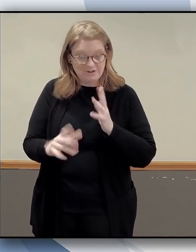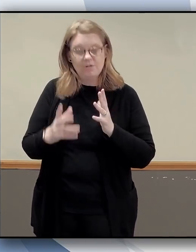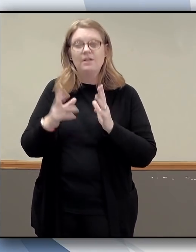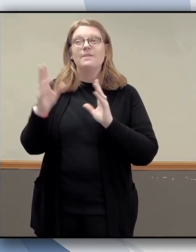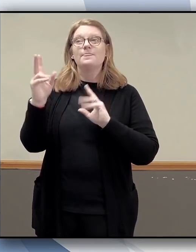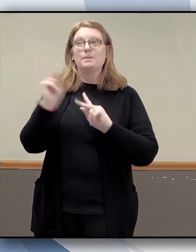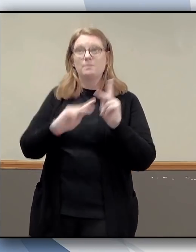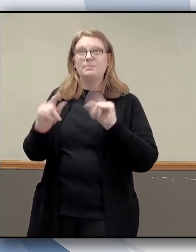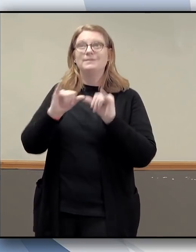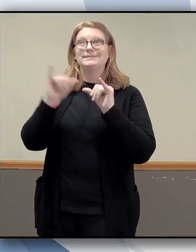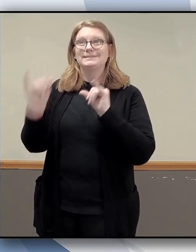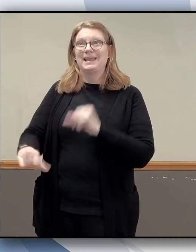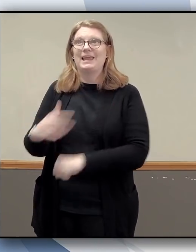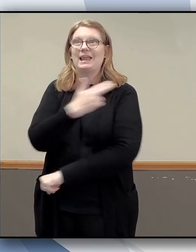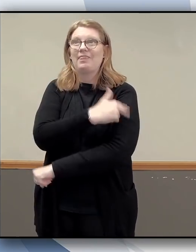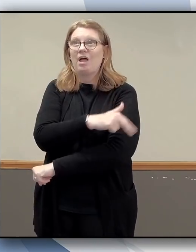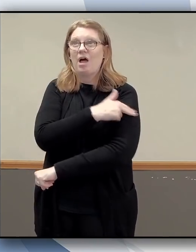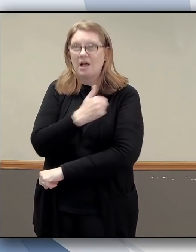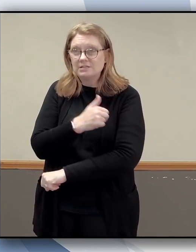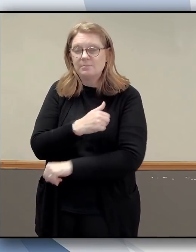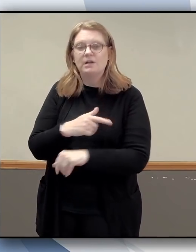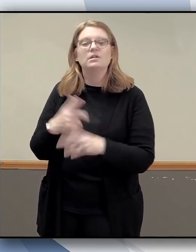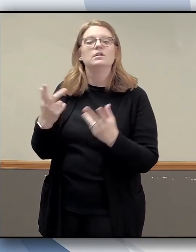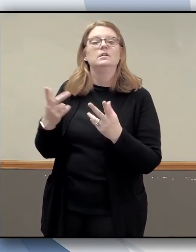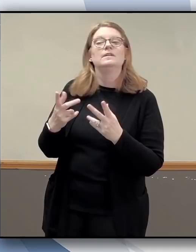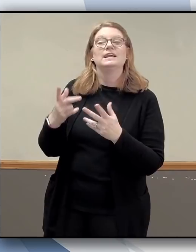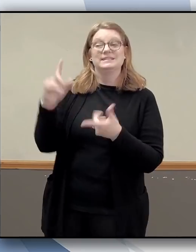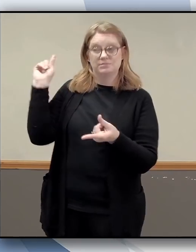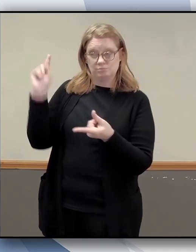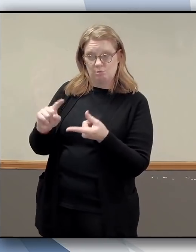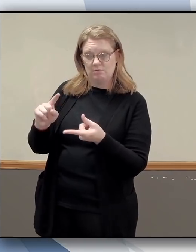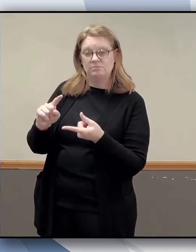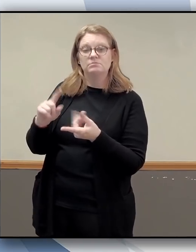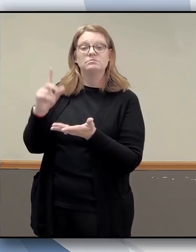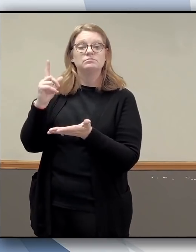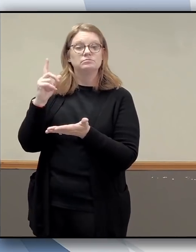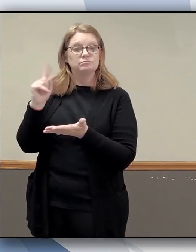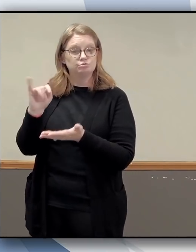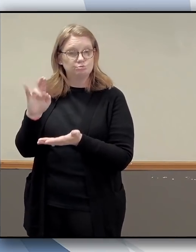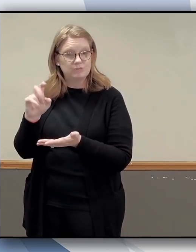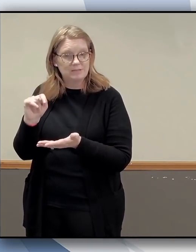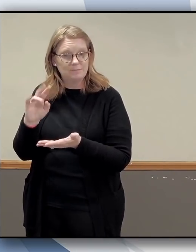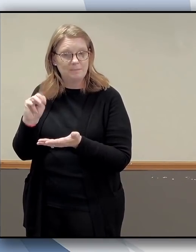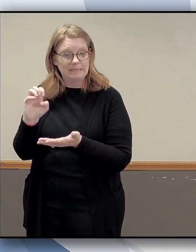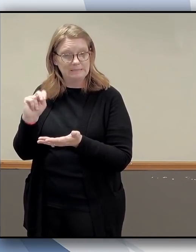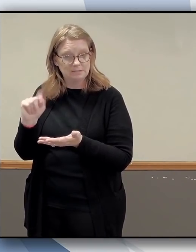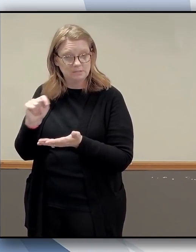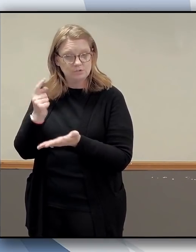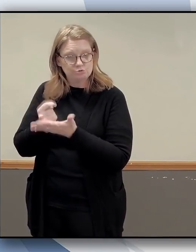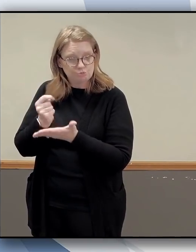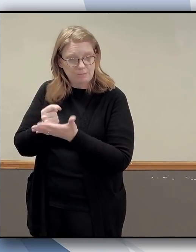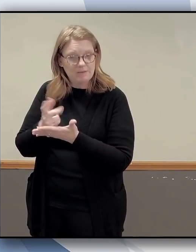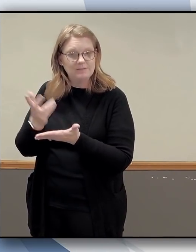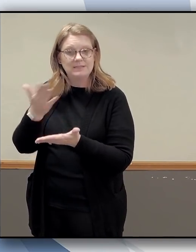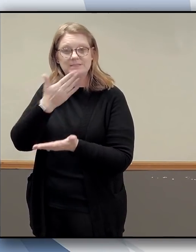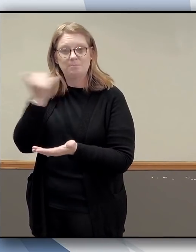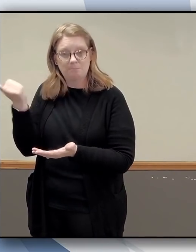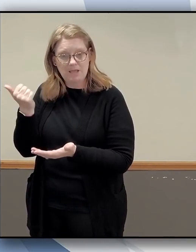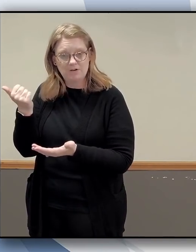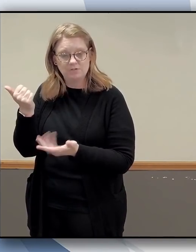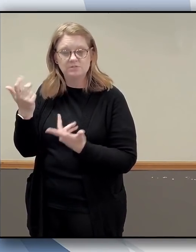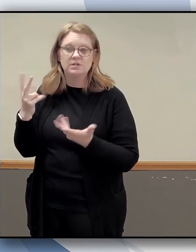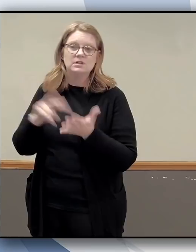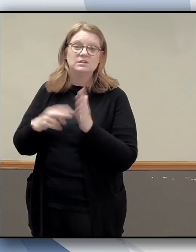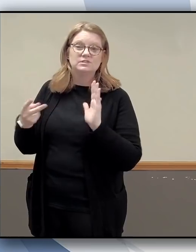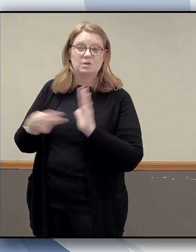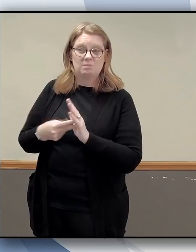the treatment approaches that we have today that are better and more effective, we've actually in some ways tripled our hospital capacity